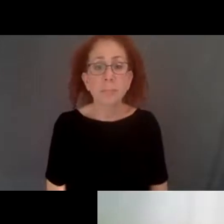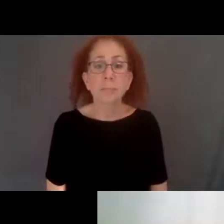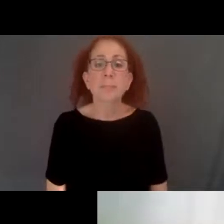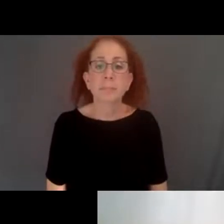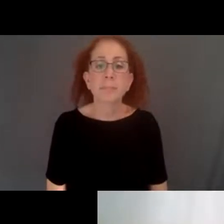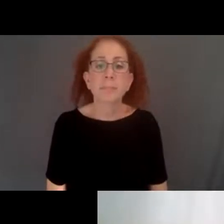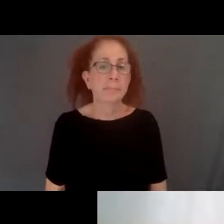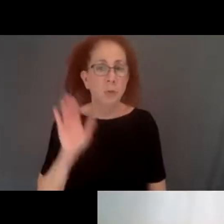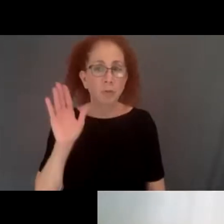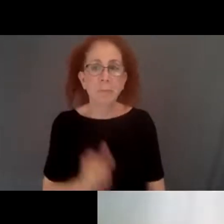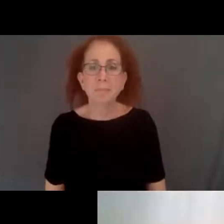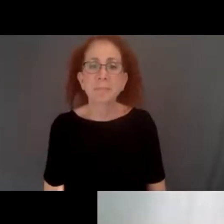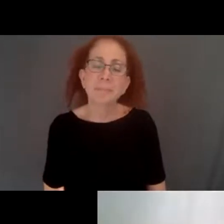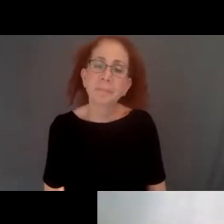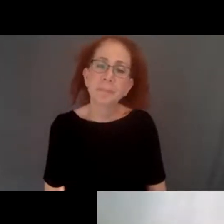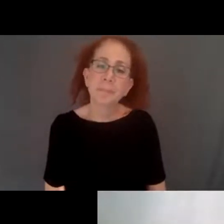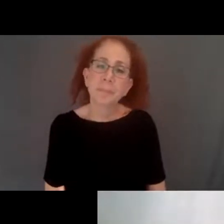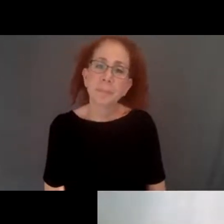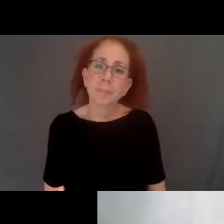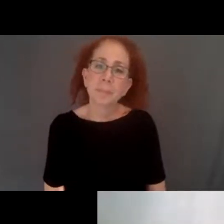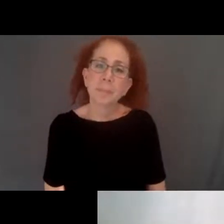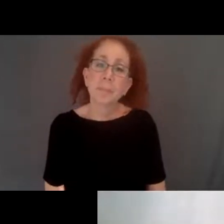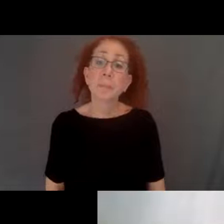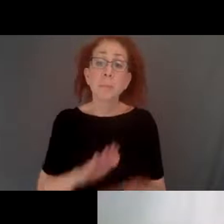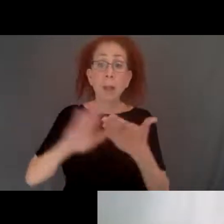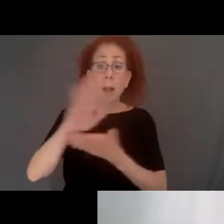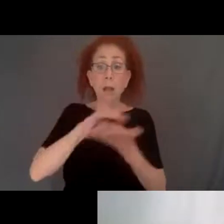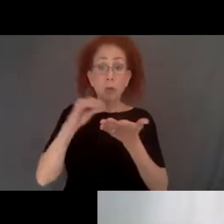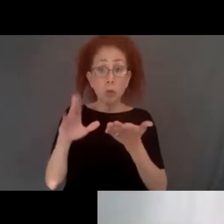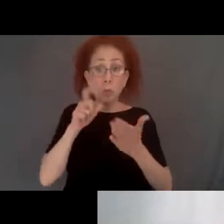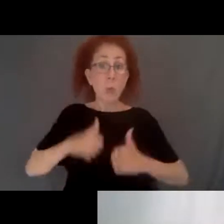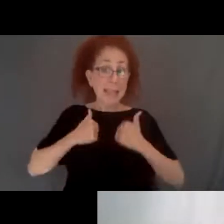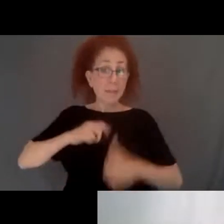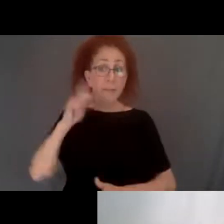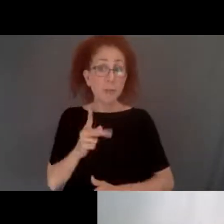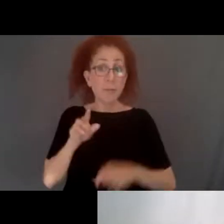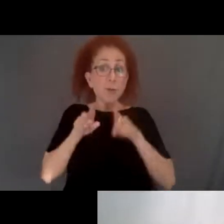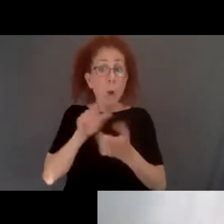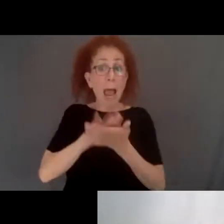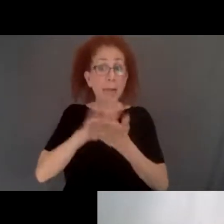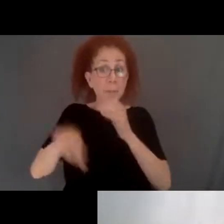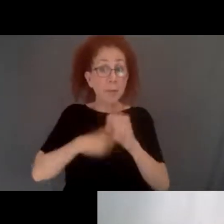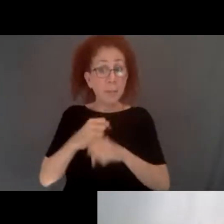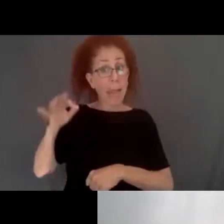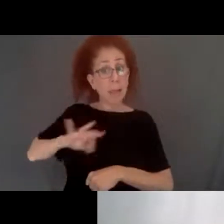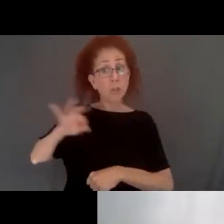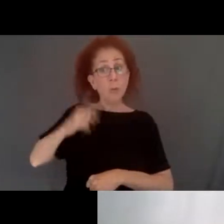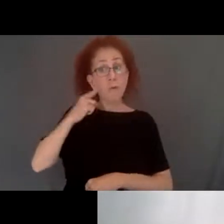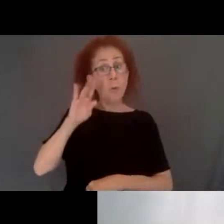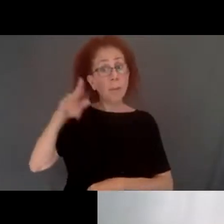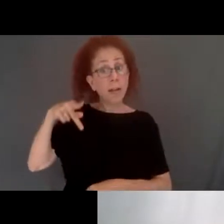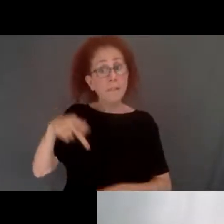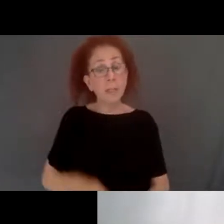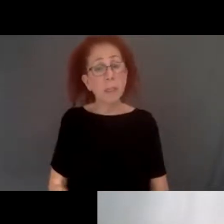Yeah, that's great. And then are college students who reside in Philly during the academic year eligible for Bounce Back Philly